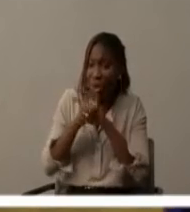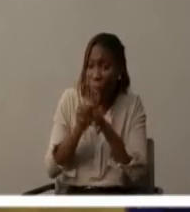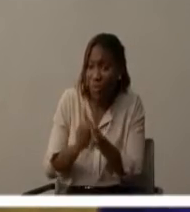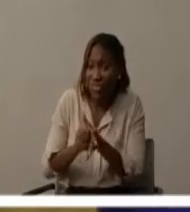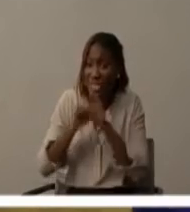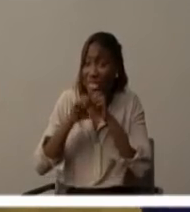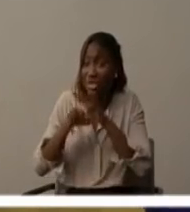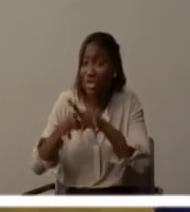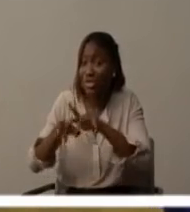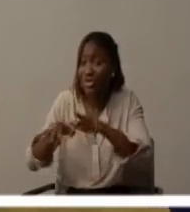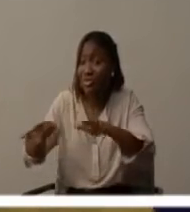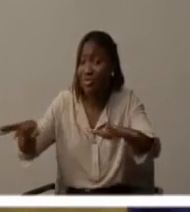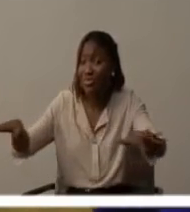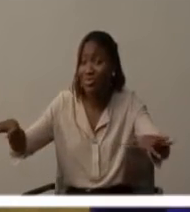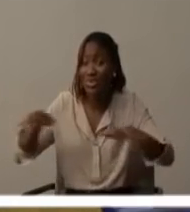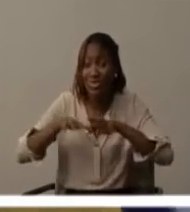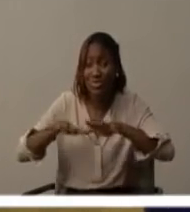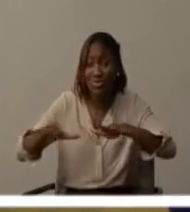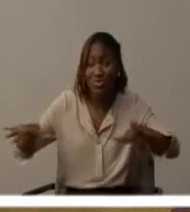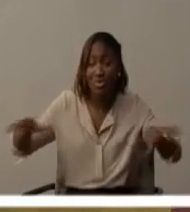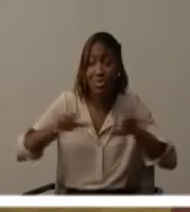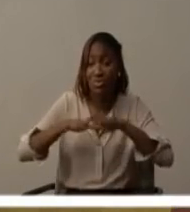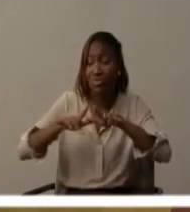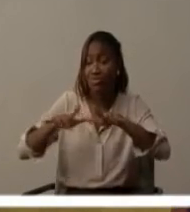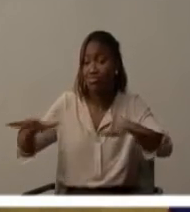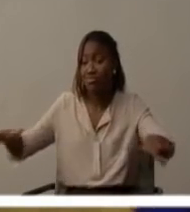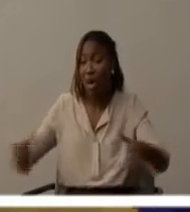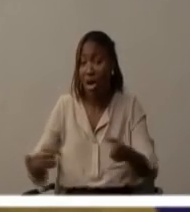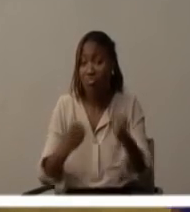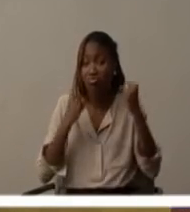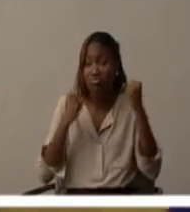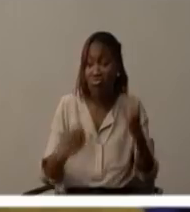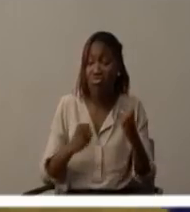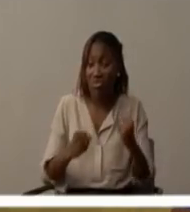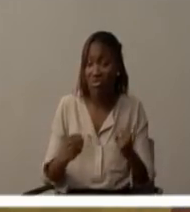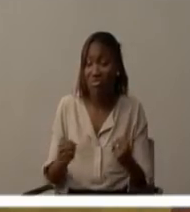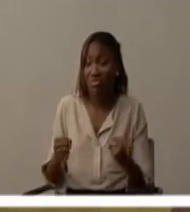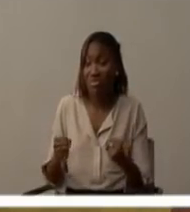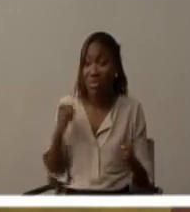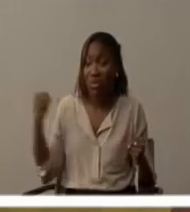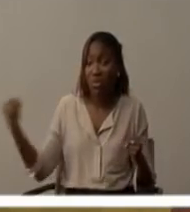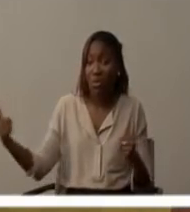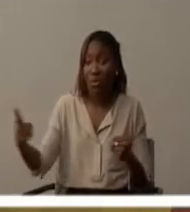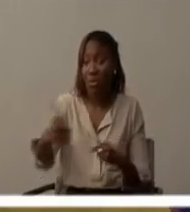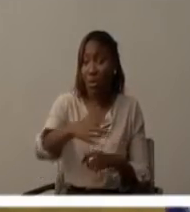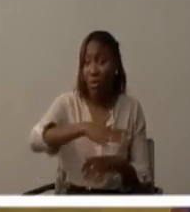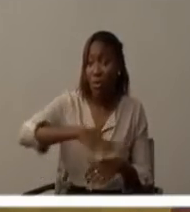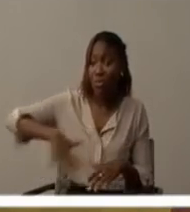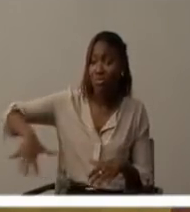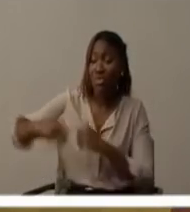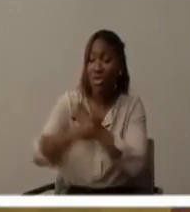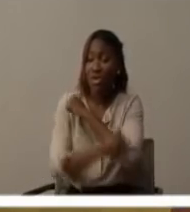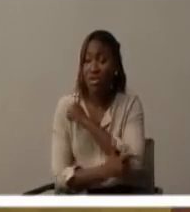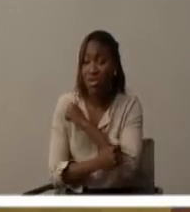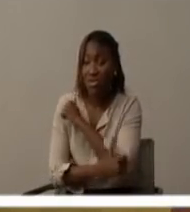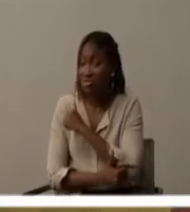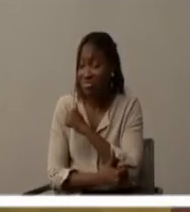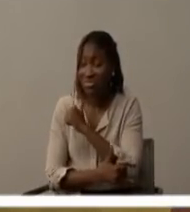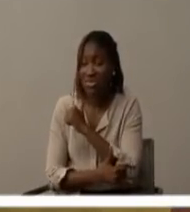powerful. It seems to be so invincible. It takes over a country and it does what it wants with the